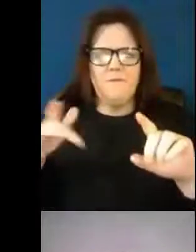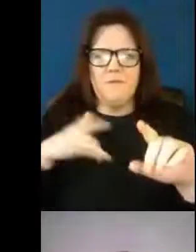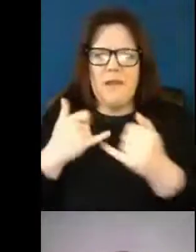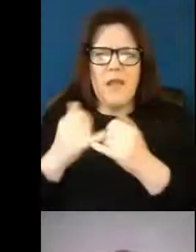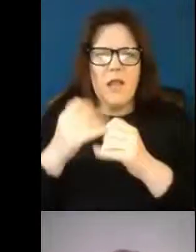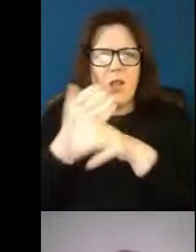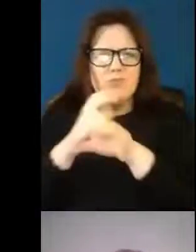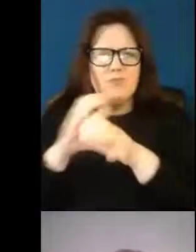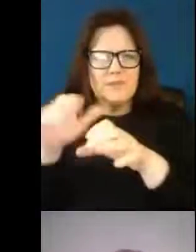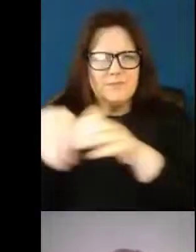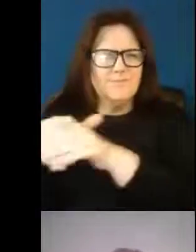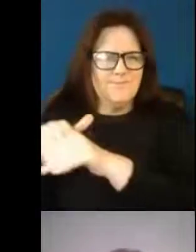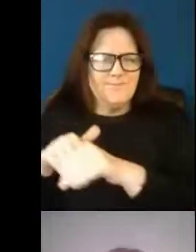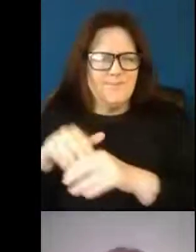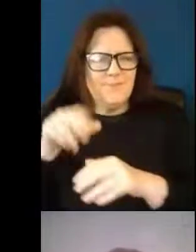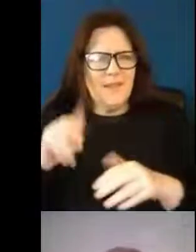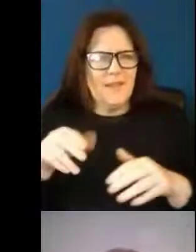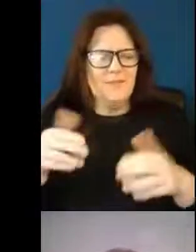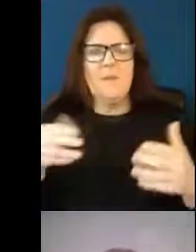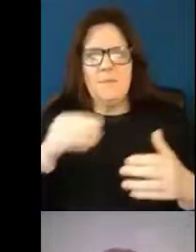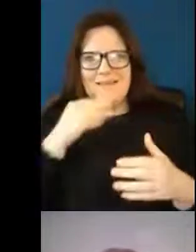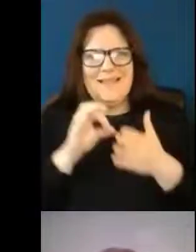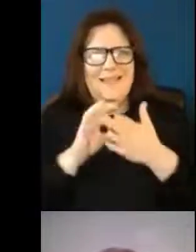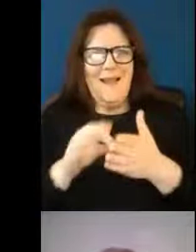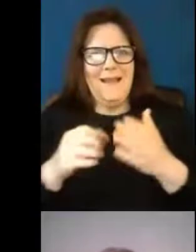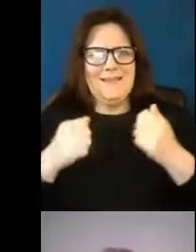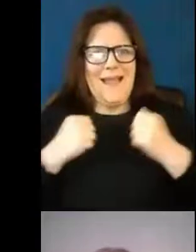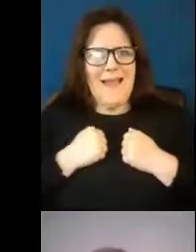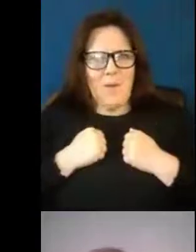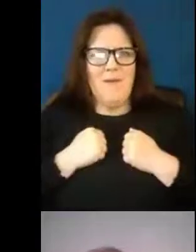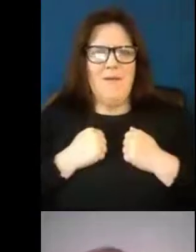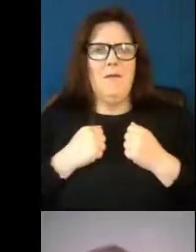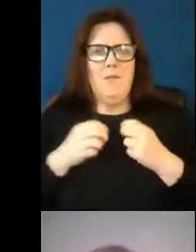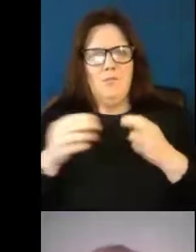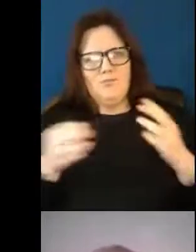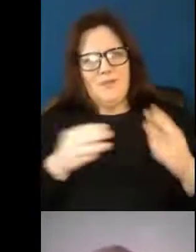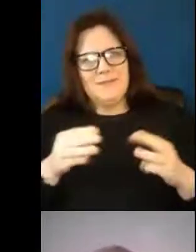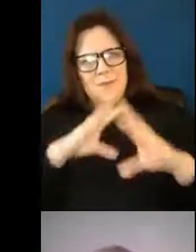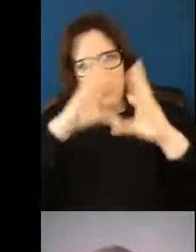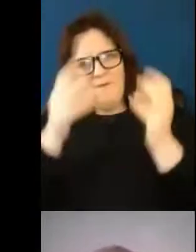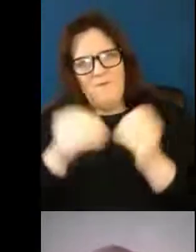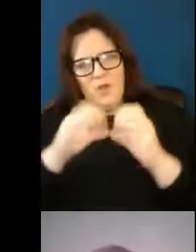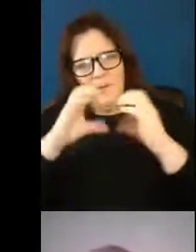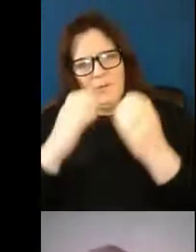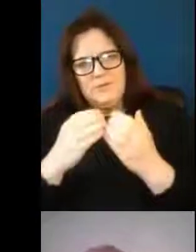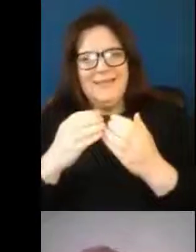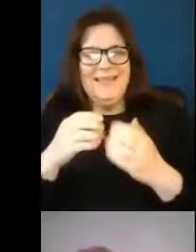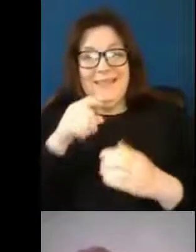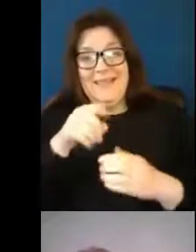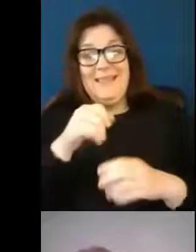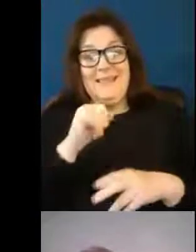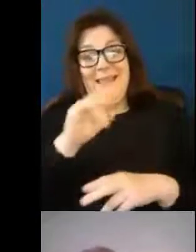our practices as a community of practice, as a wider community of practice within Include.